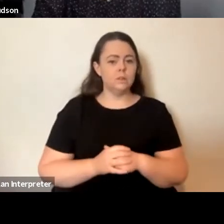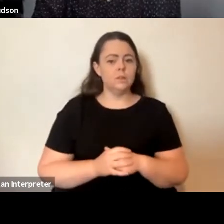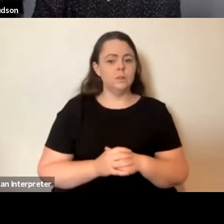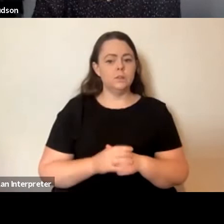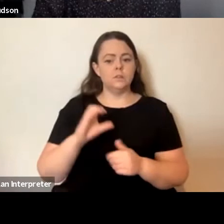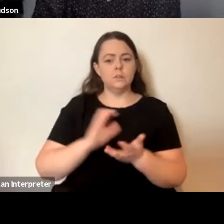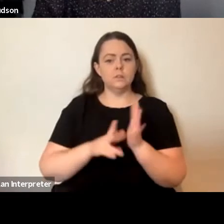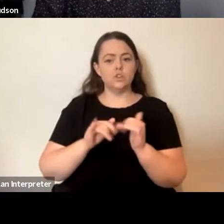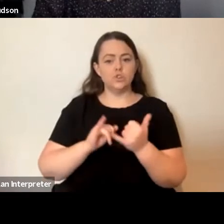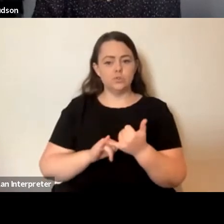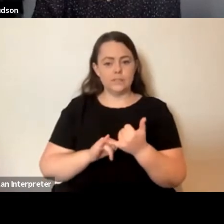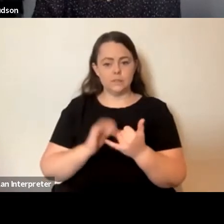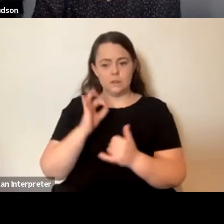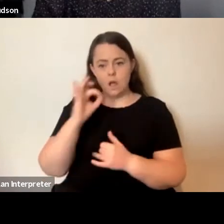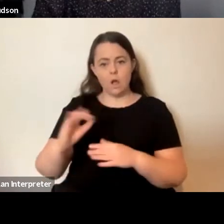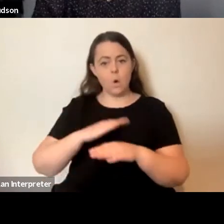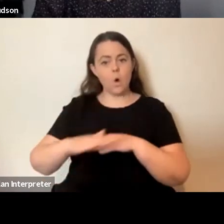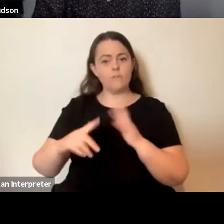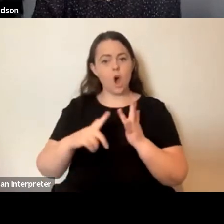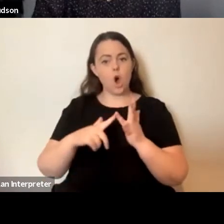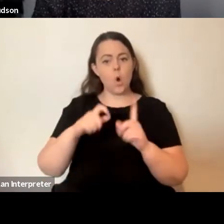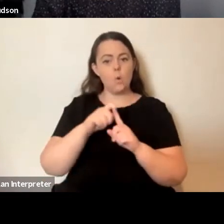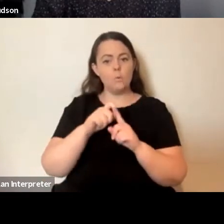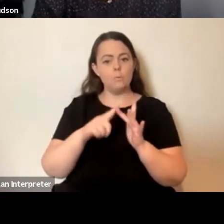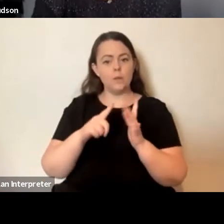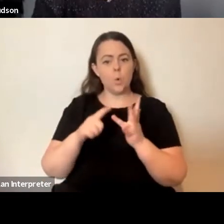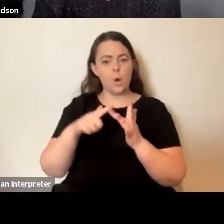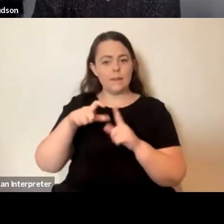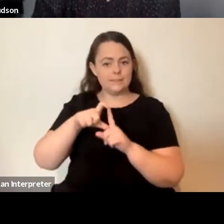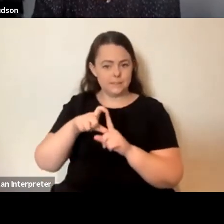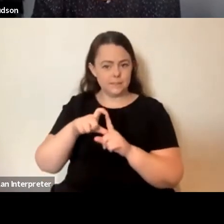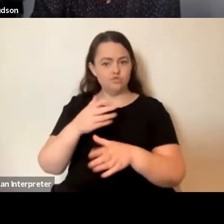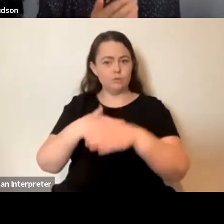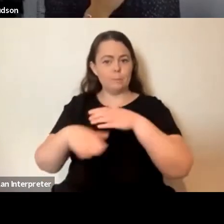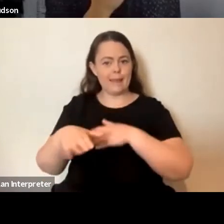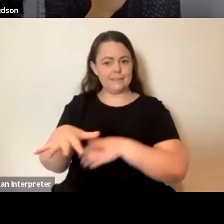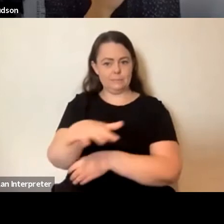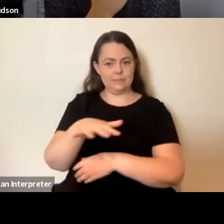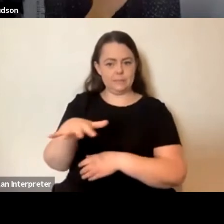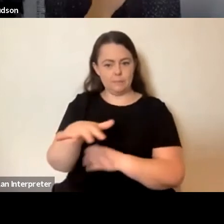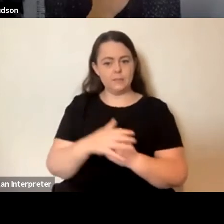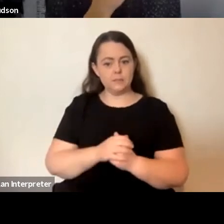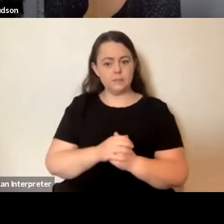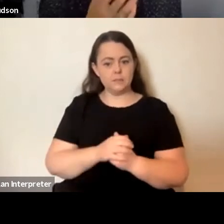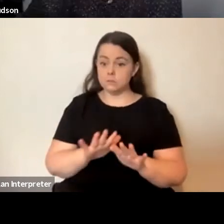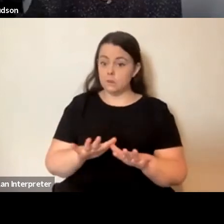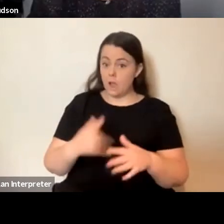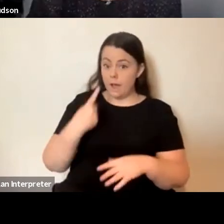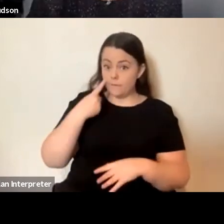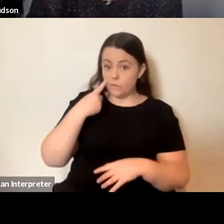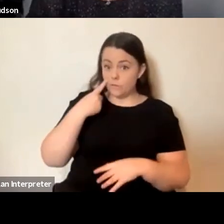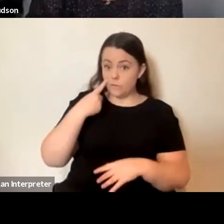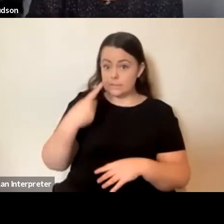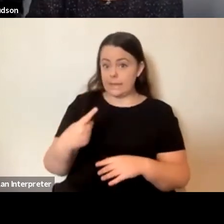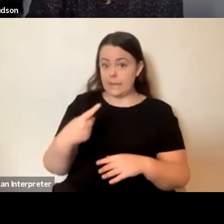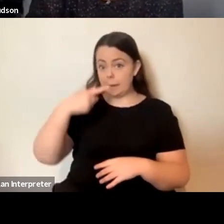Chris, in the opioid replacement therapy space, have you found an increased awareness or use of injectable buprenorphine as an